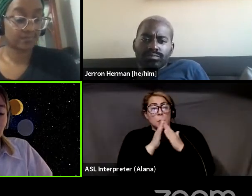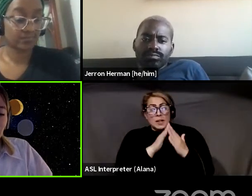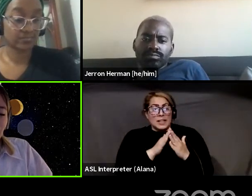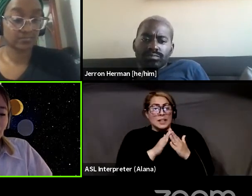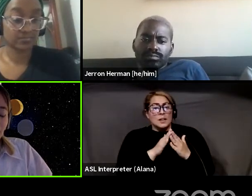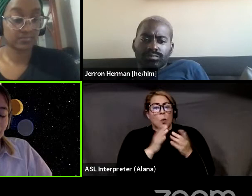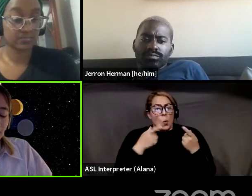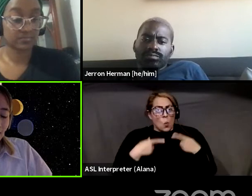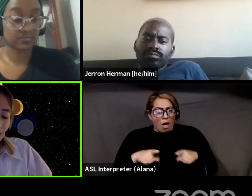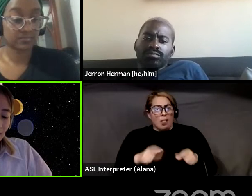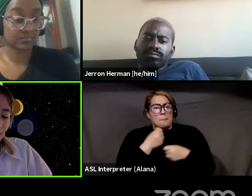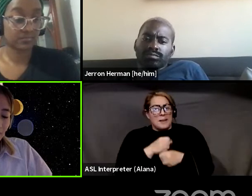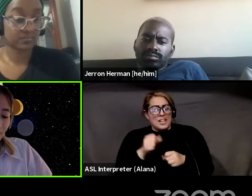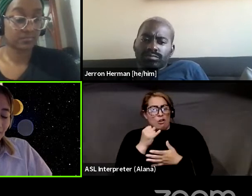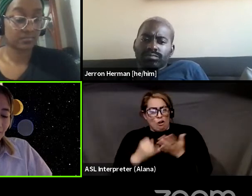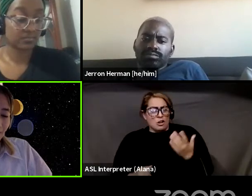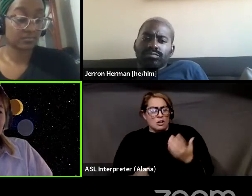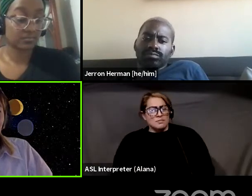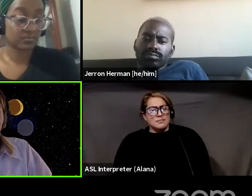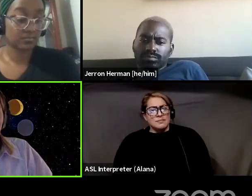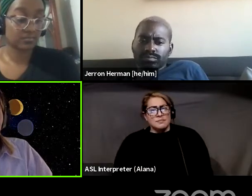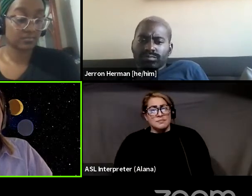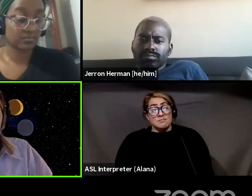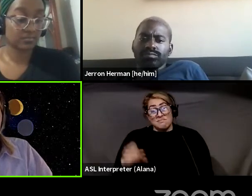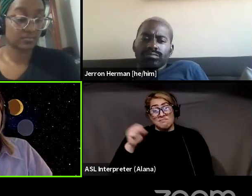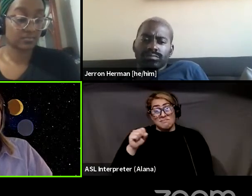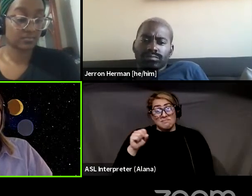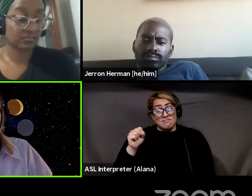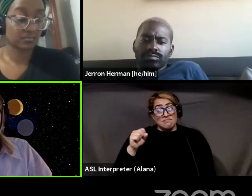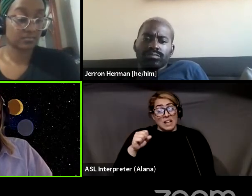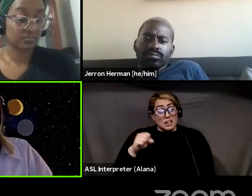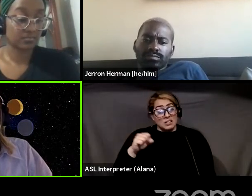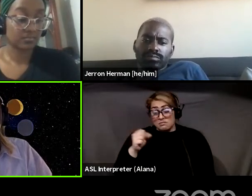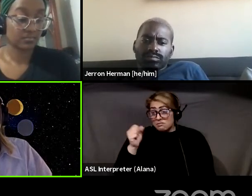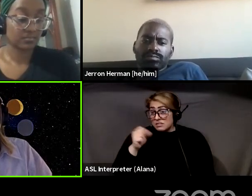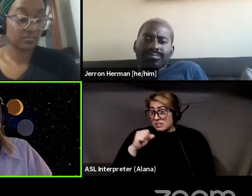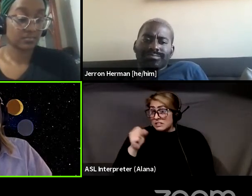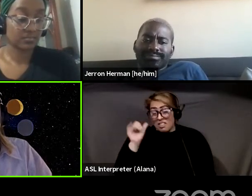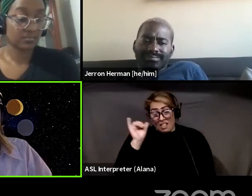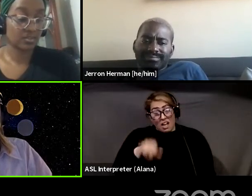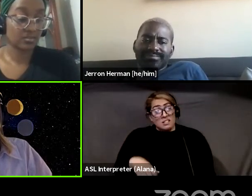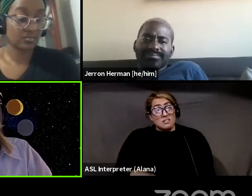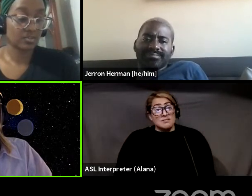art as well. So yeah. End of thought.